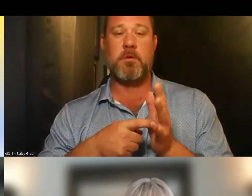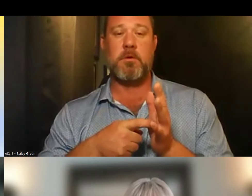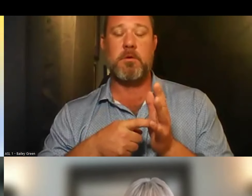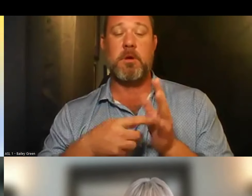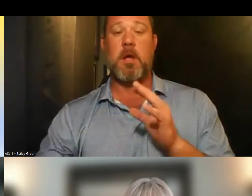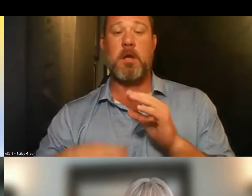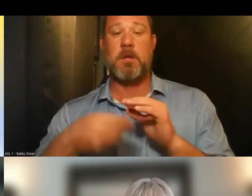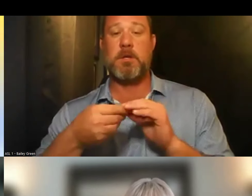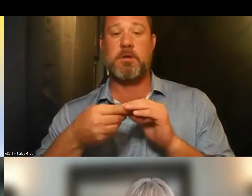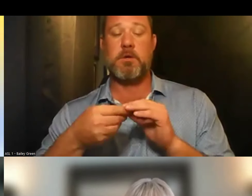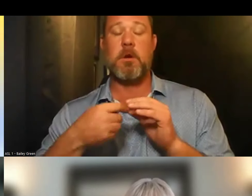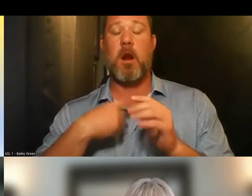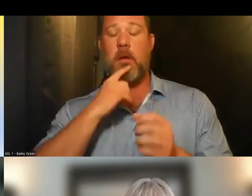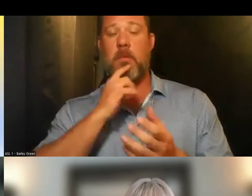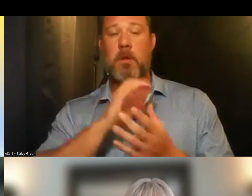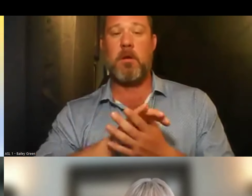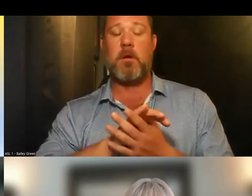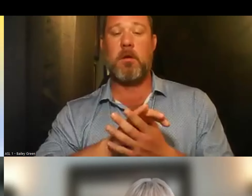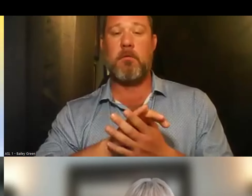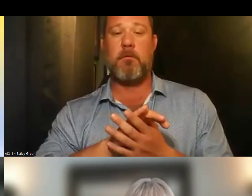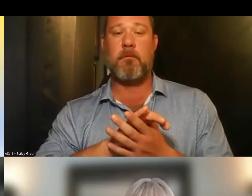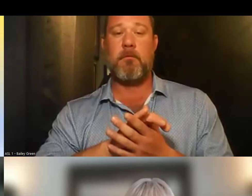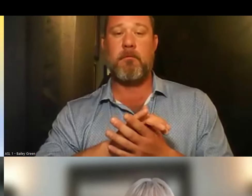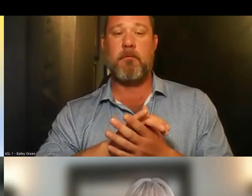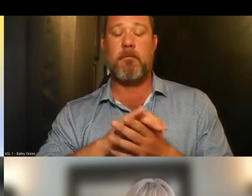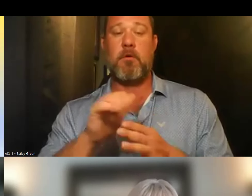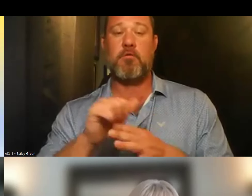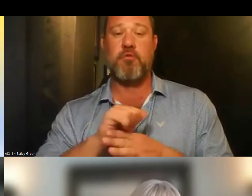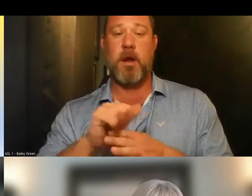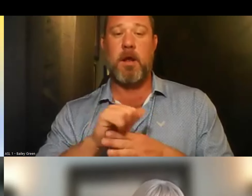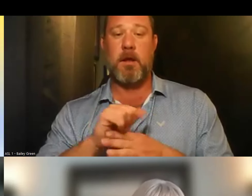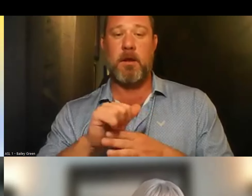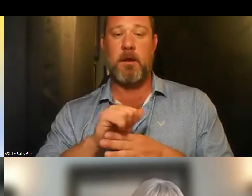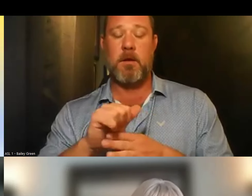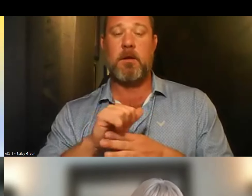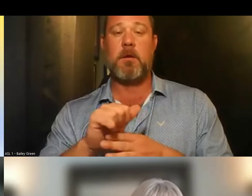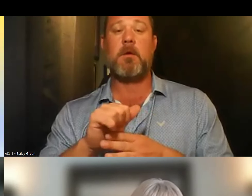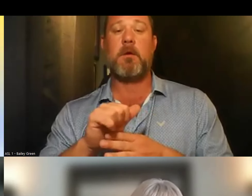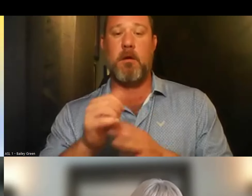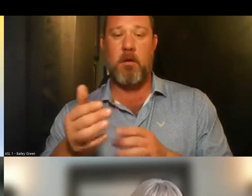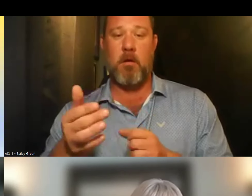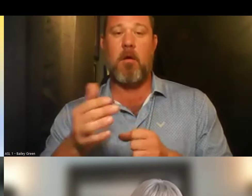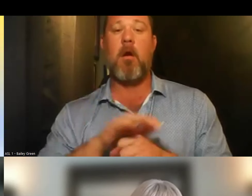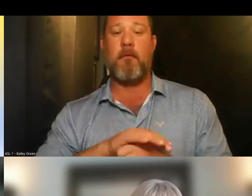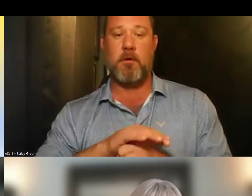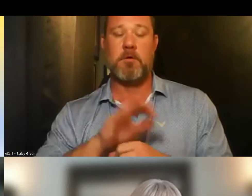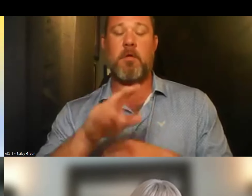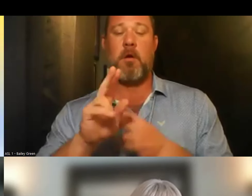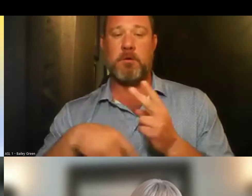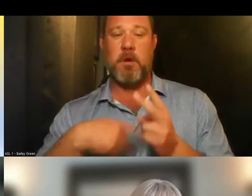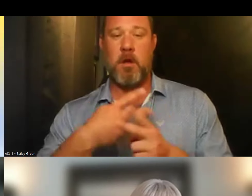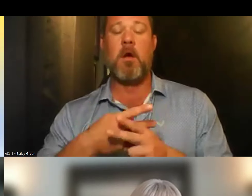addition to and I believe the training elements does cover those types